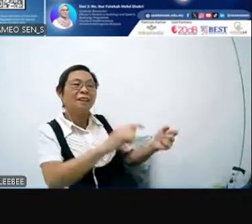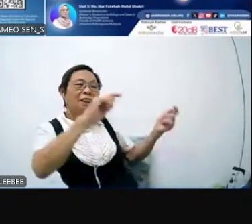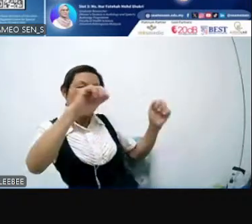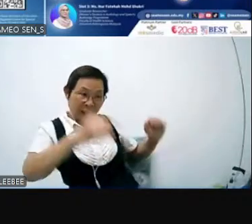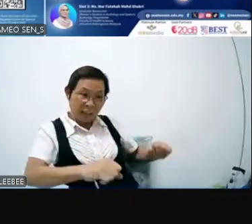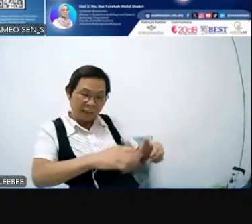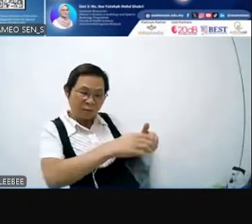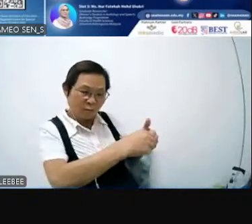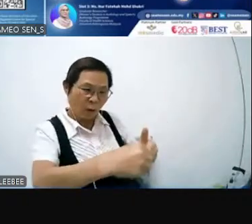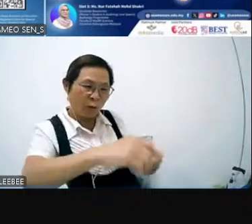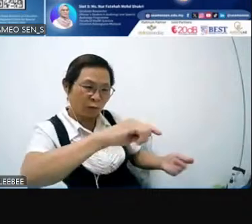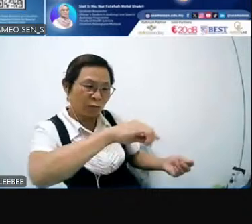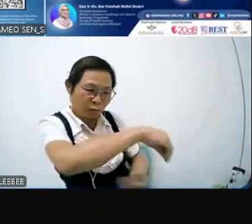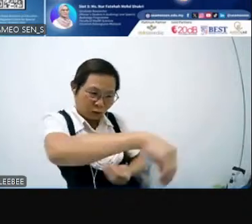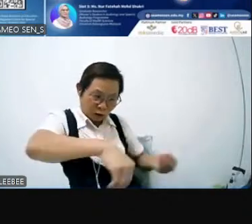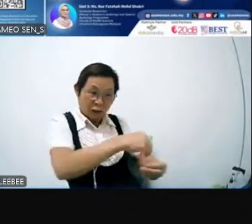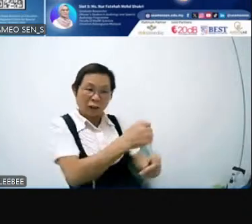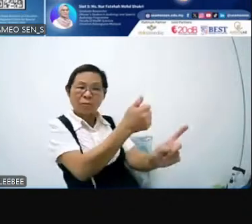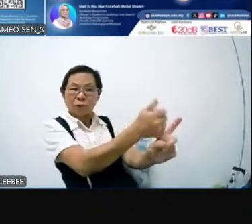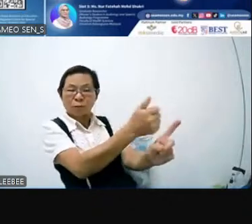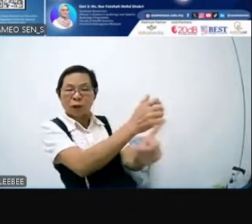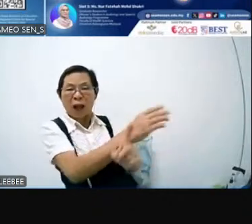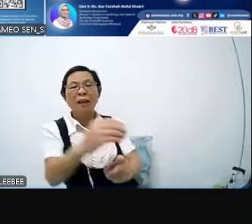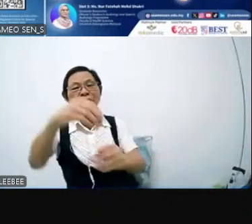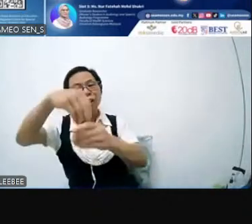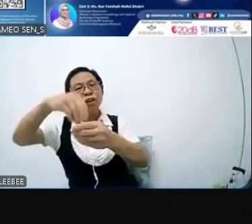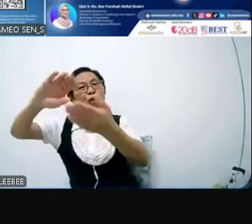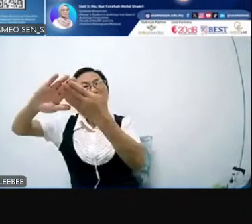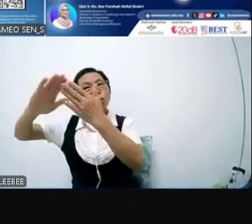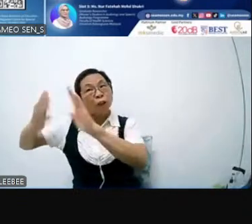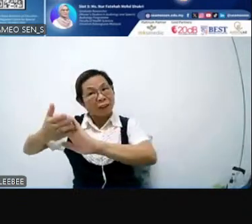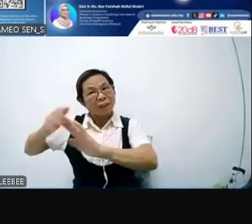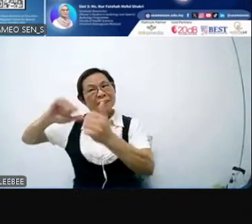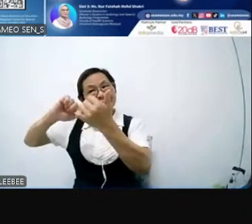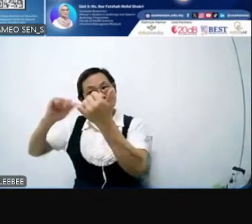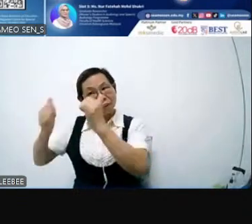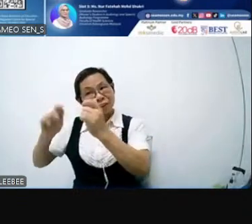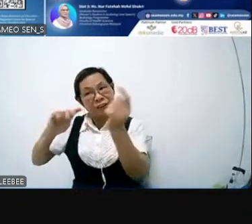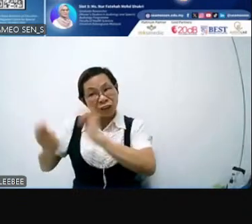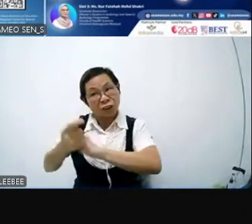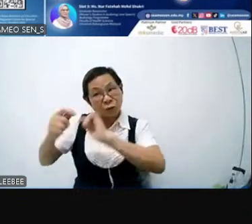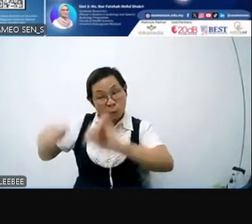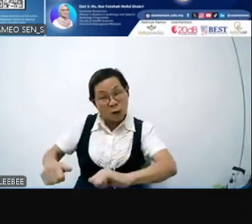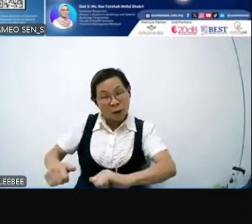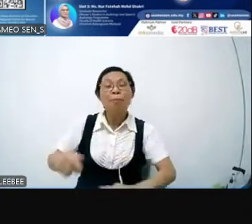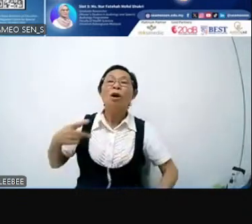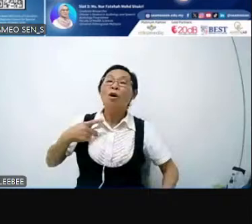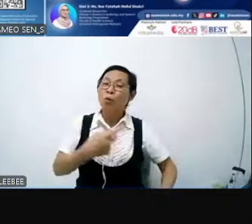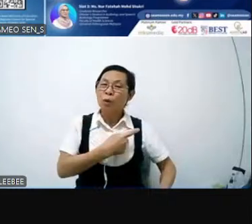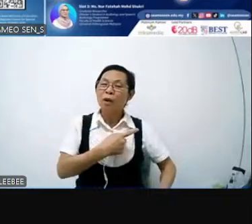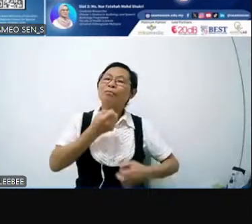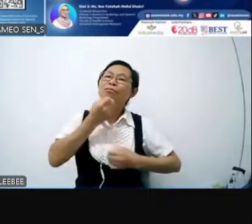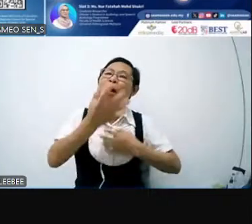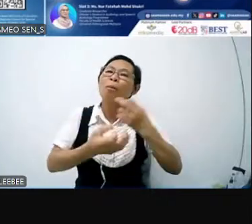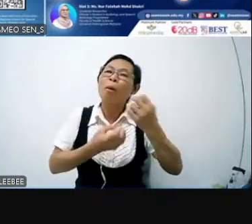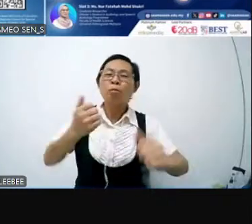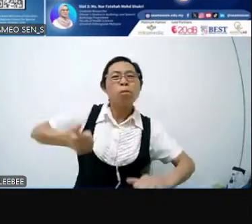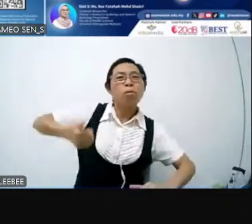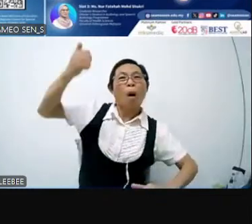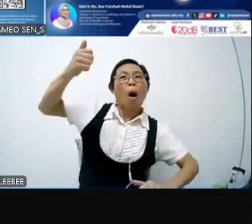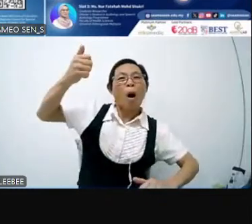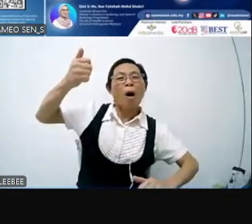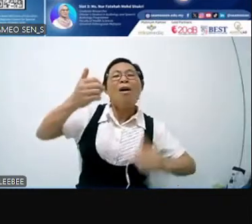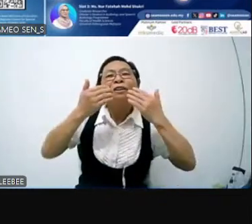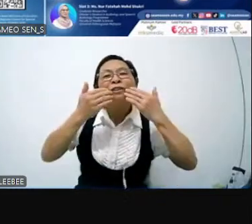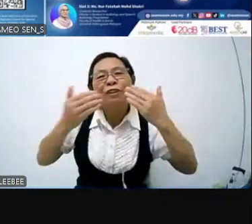within themselves and in society at large. I would like to express my utmost gratitude